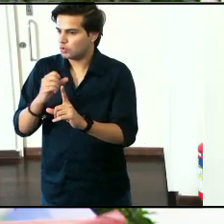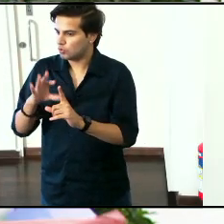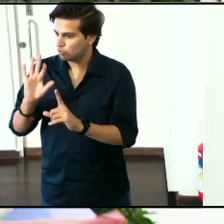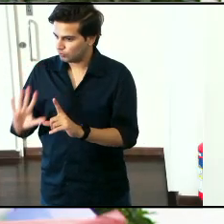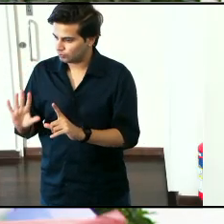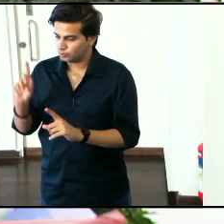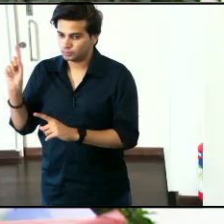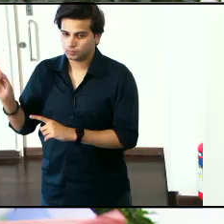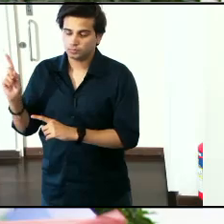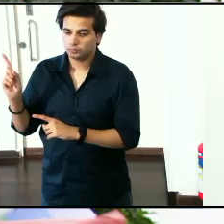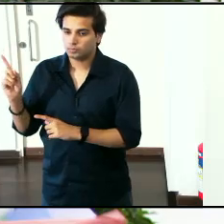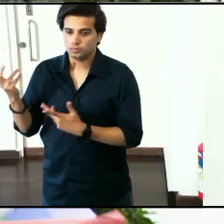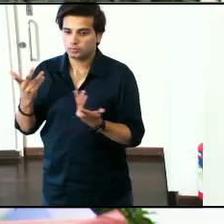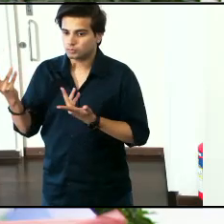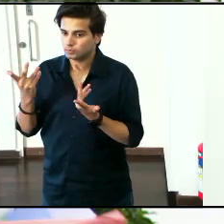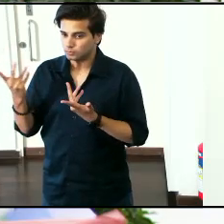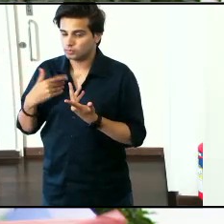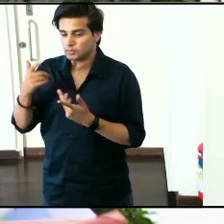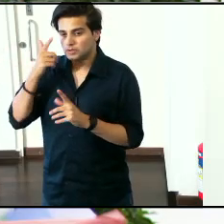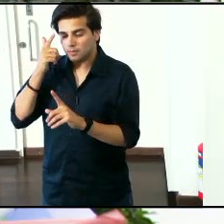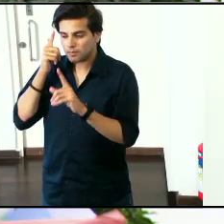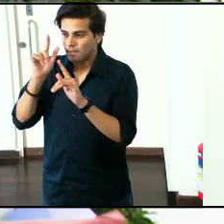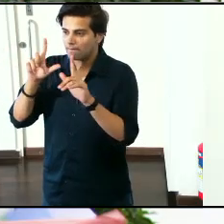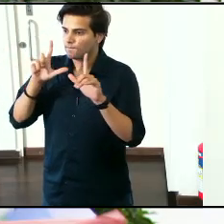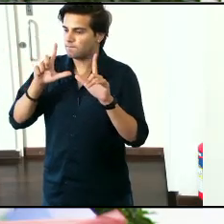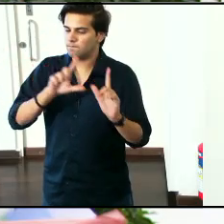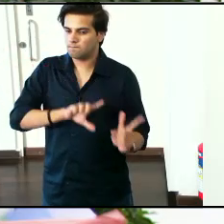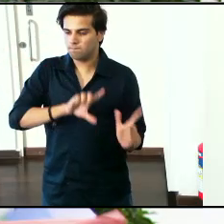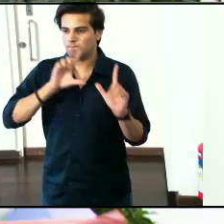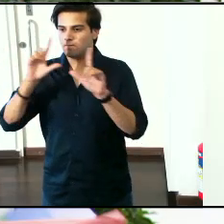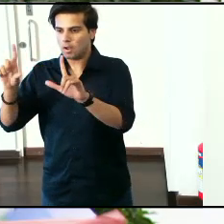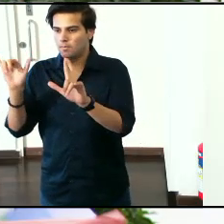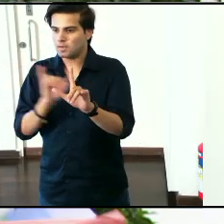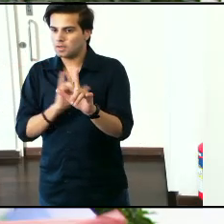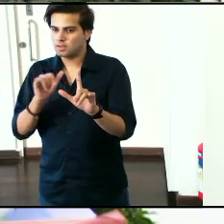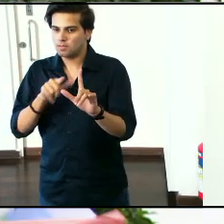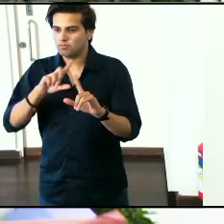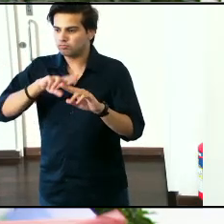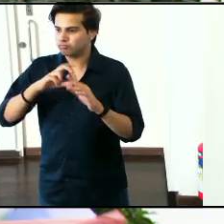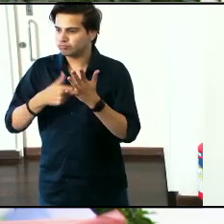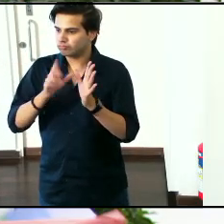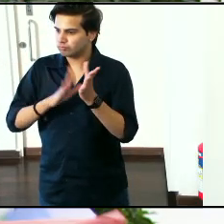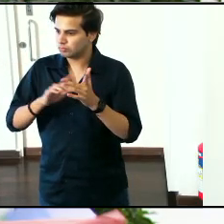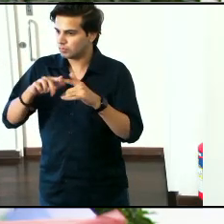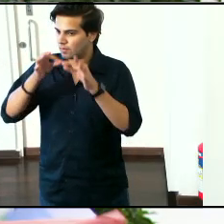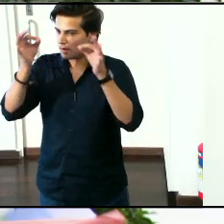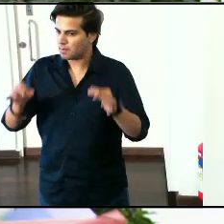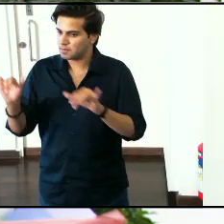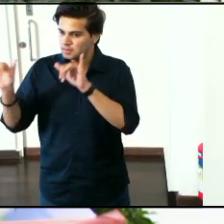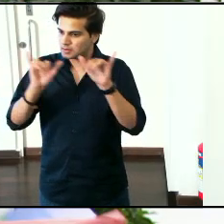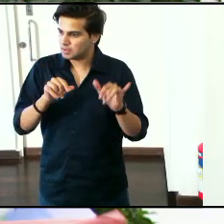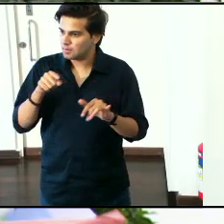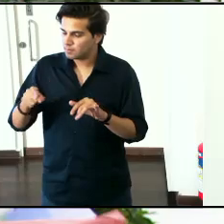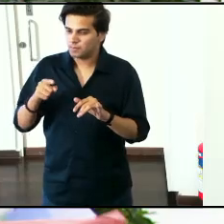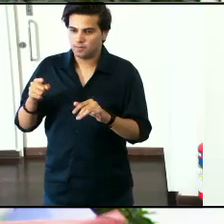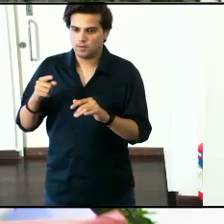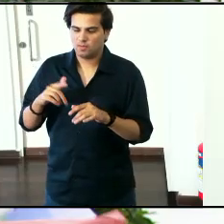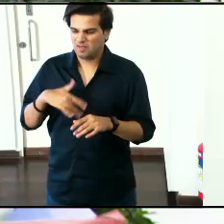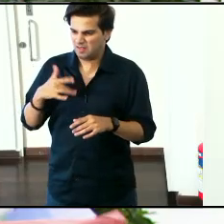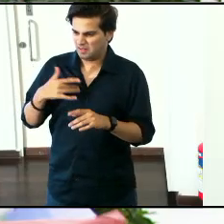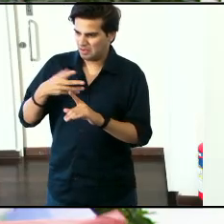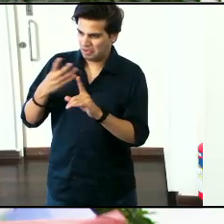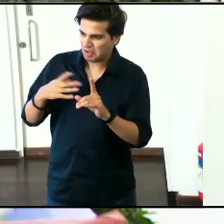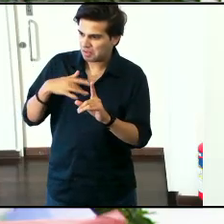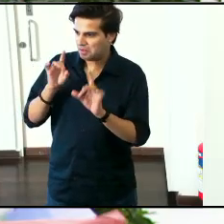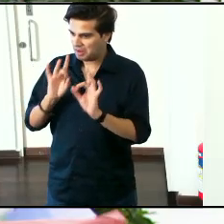it brings into the same frame anti-communal and anti-homophobic kinds